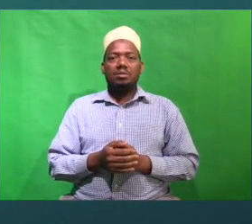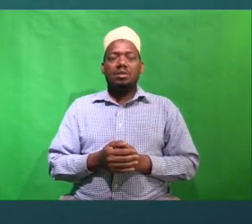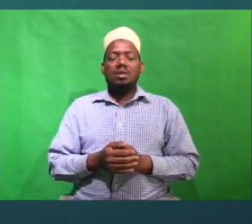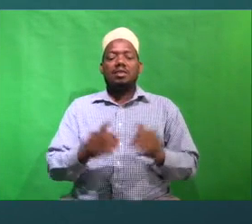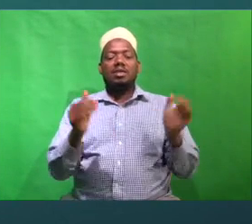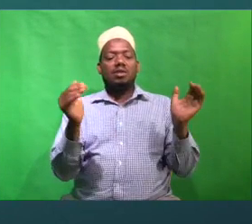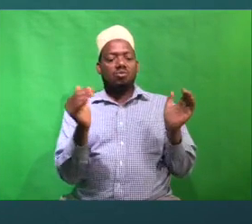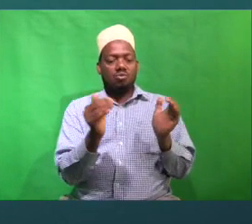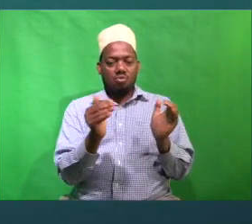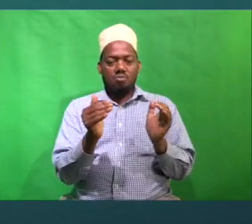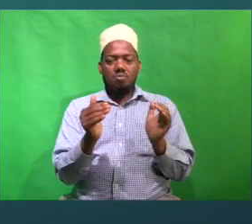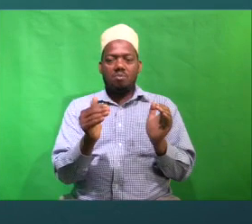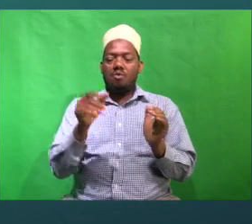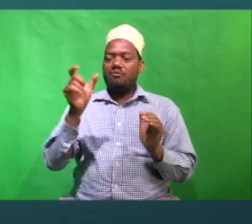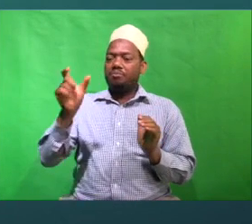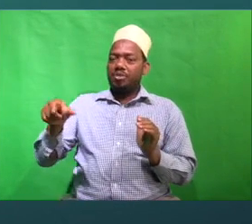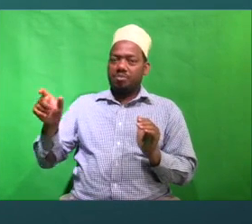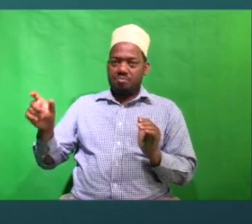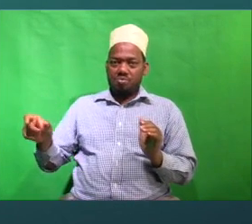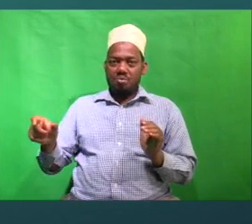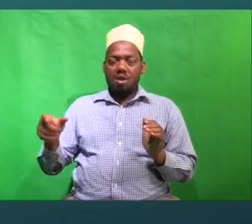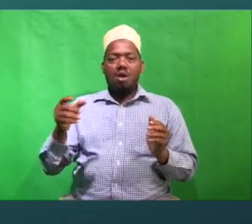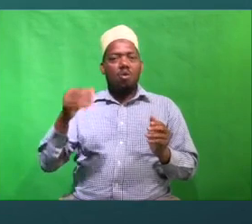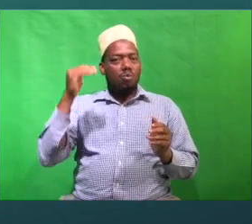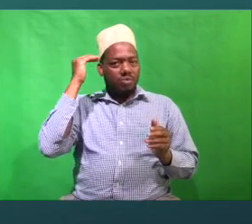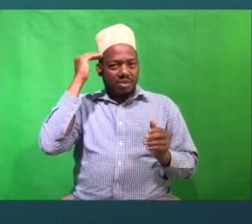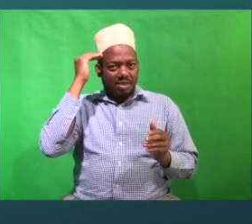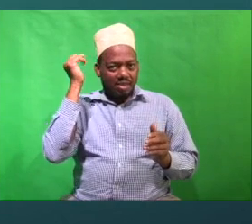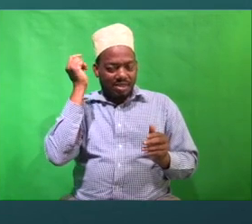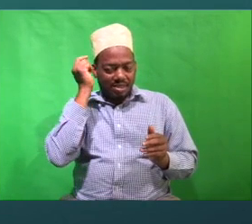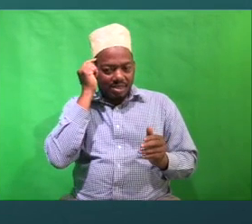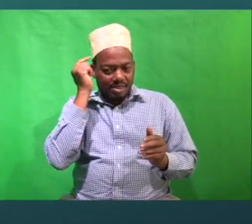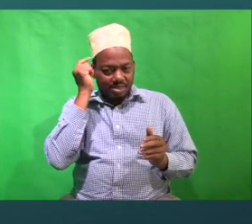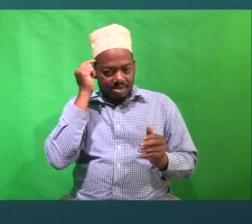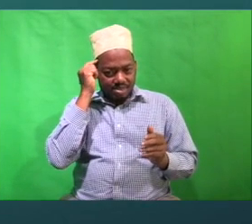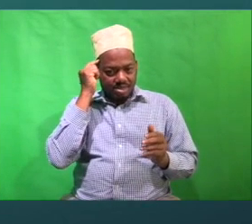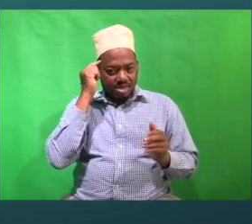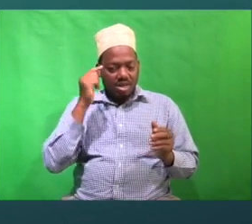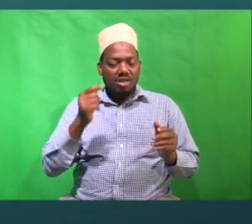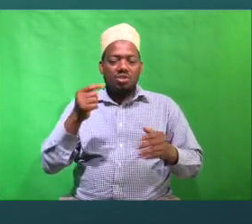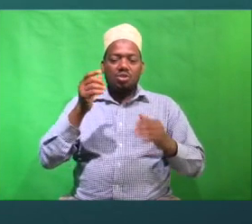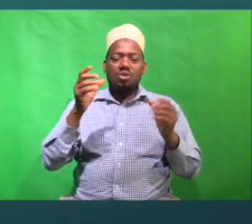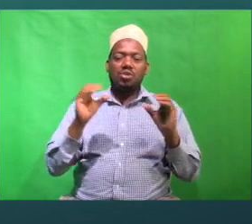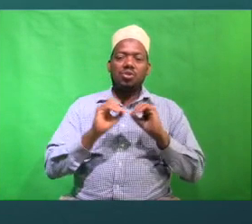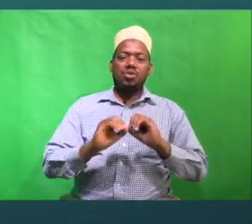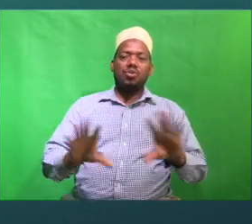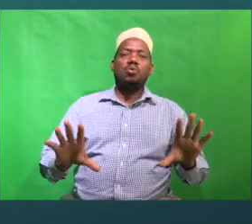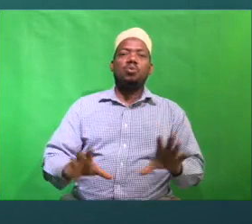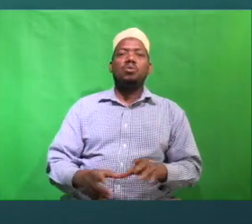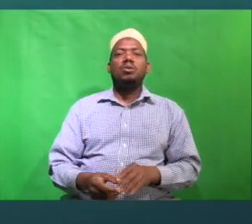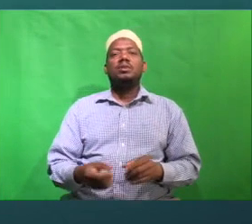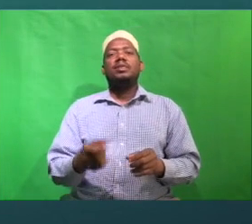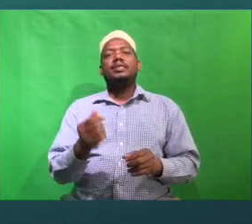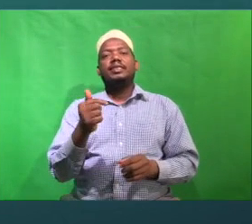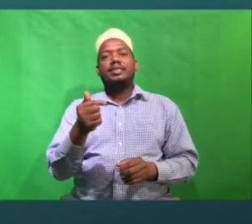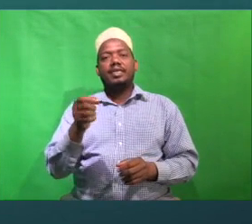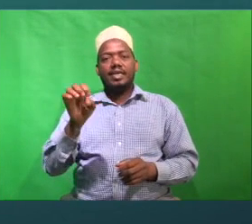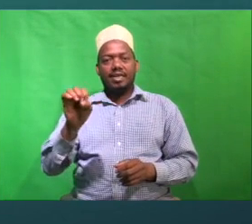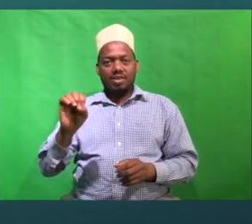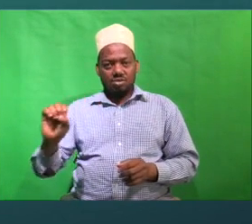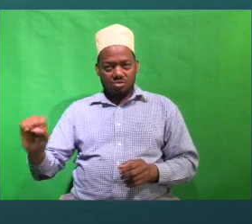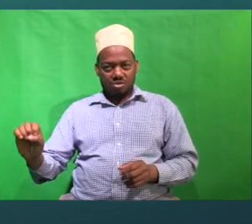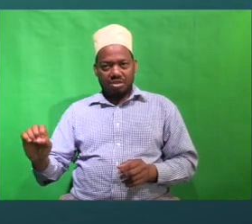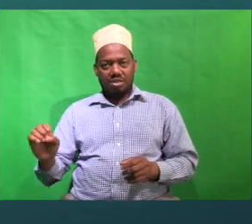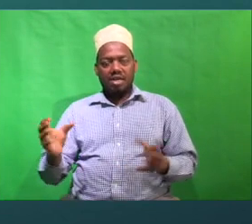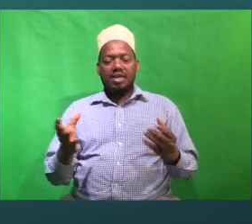is a group of people, my students, who think to innovate new technology. Every day the new technology can